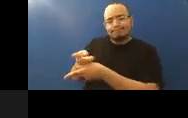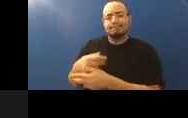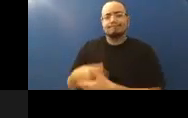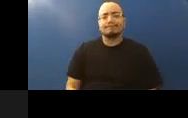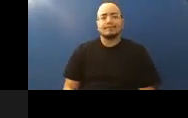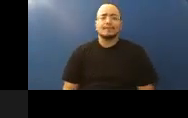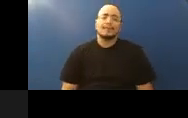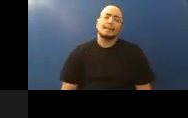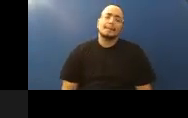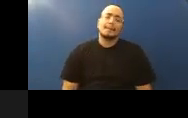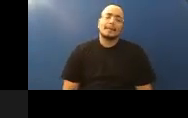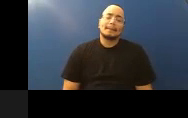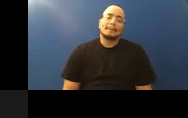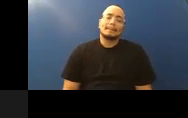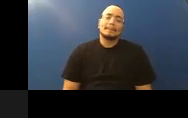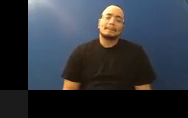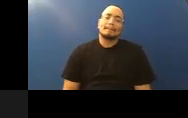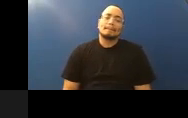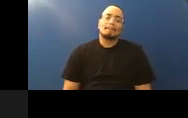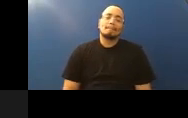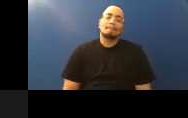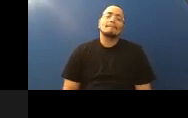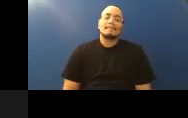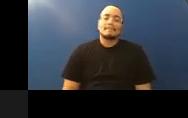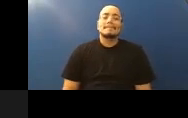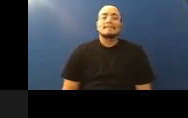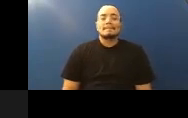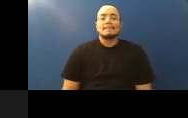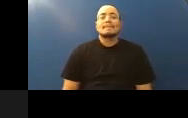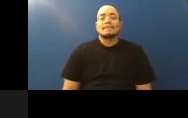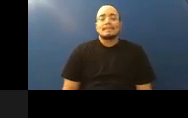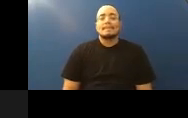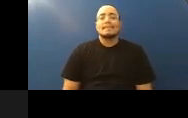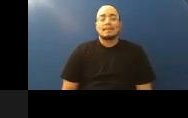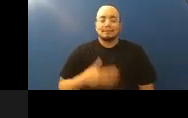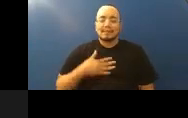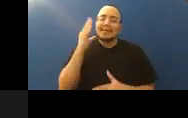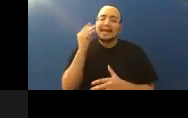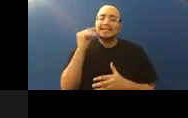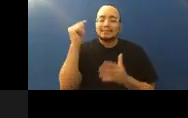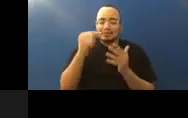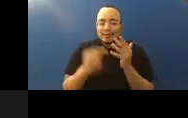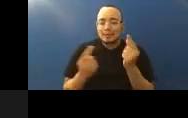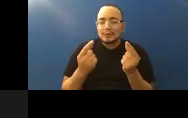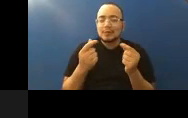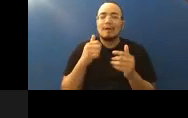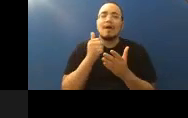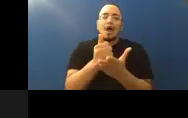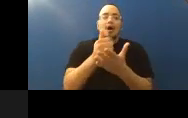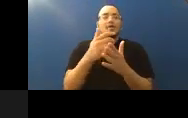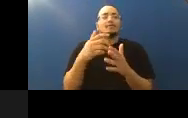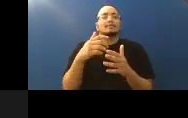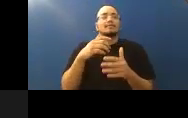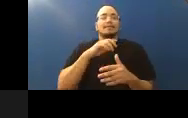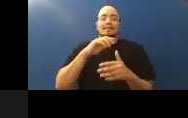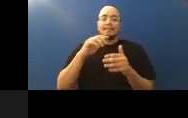So I think through that, I've been able to kind of develop, one, my own personal analysis and understanding of what it is that we need to teach our young men